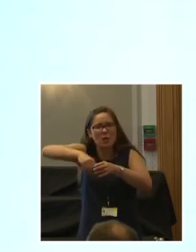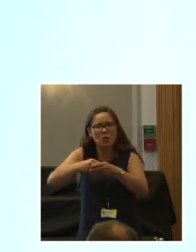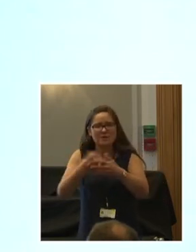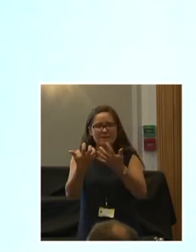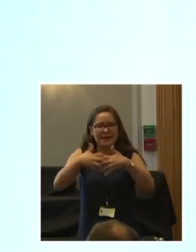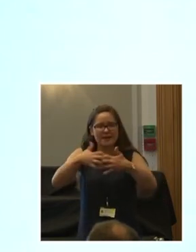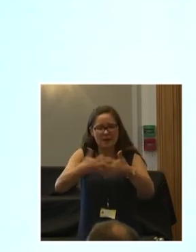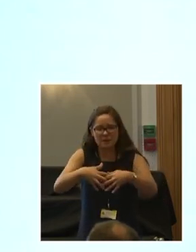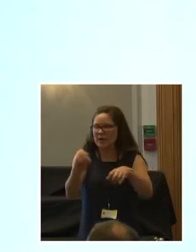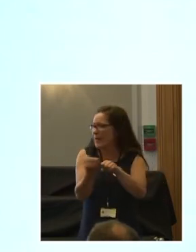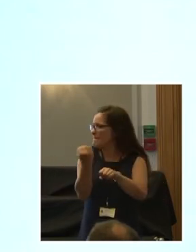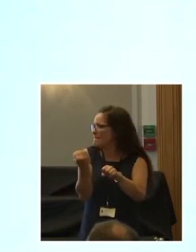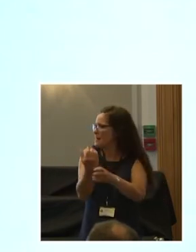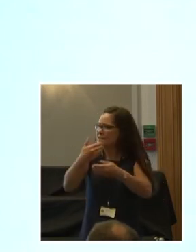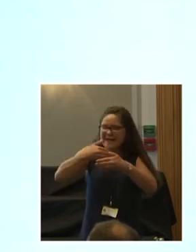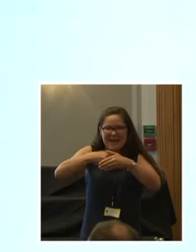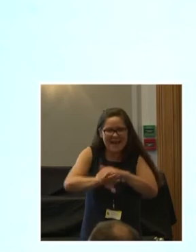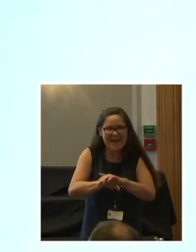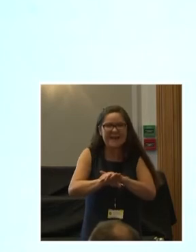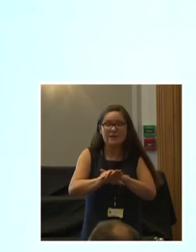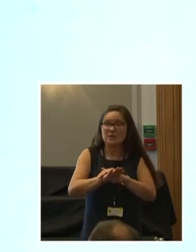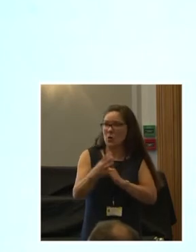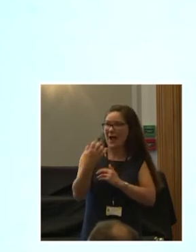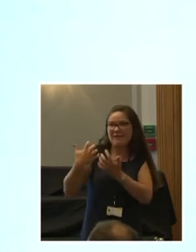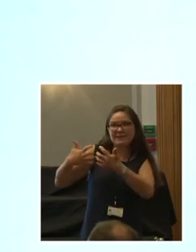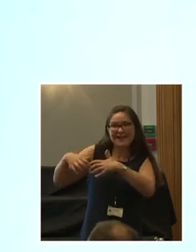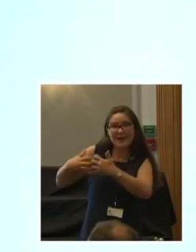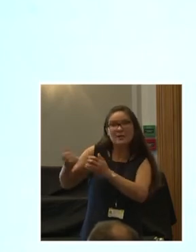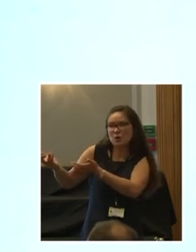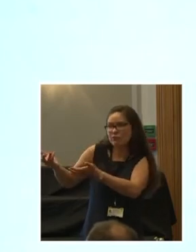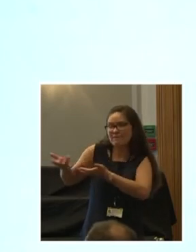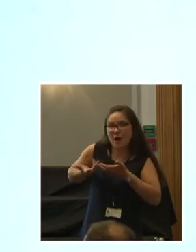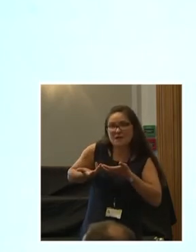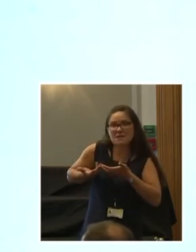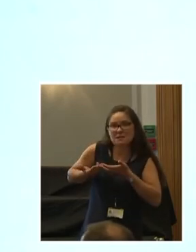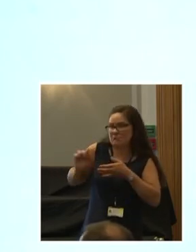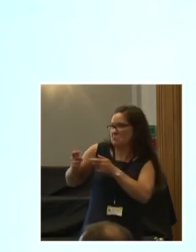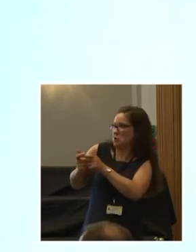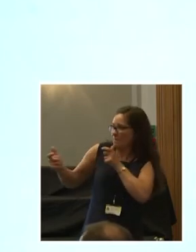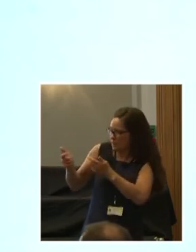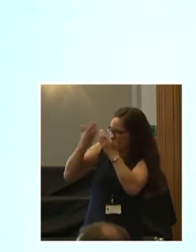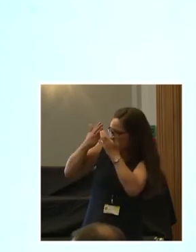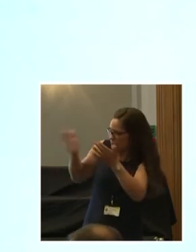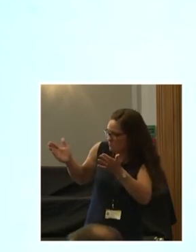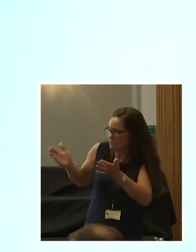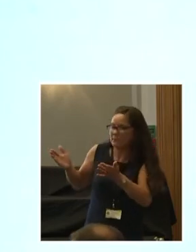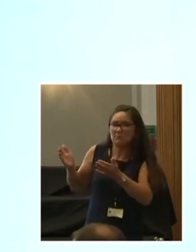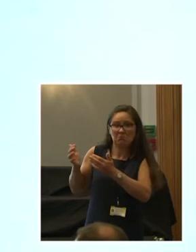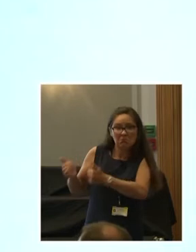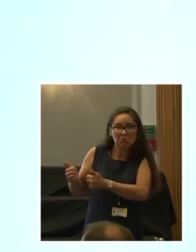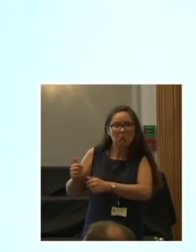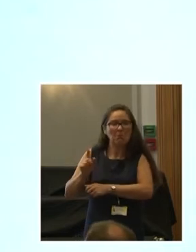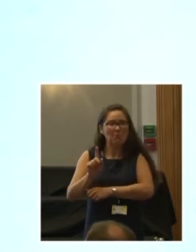specialist solutions from some of the providers that we have out in the market, I totally respect what they do. But I'm sure some of you come